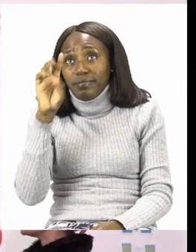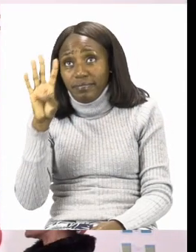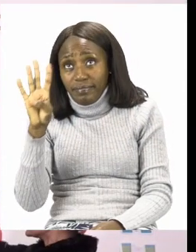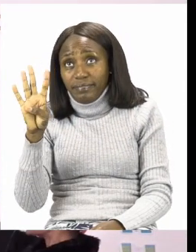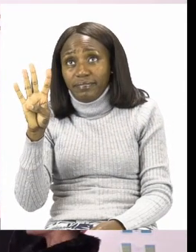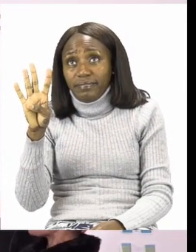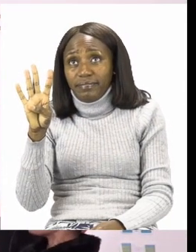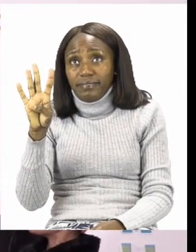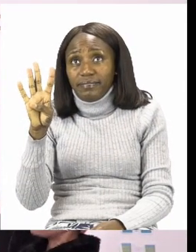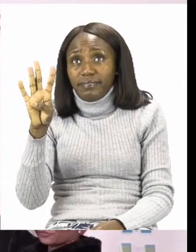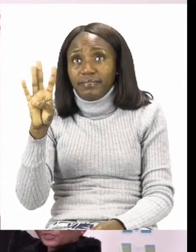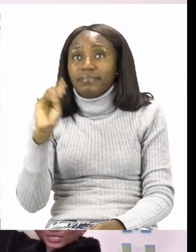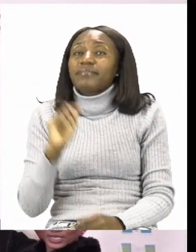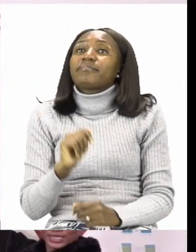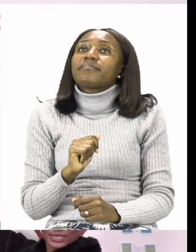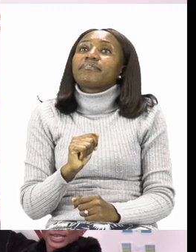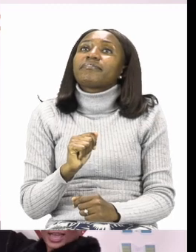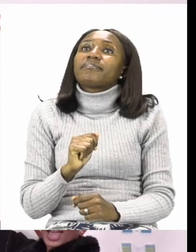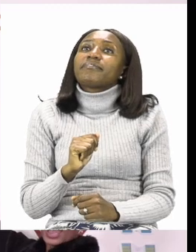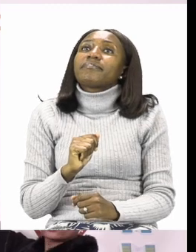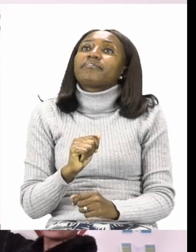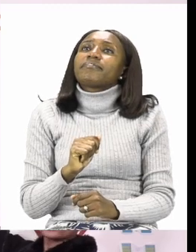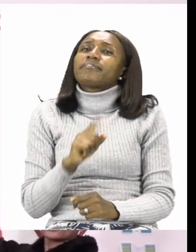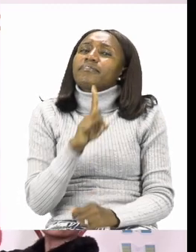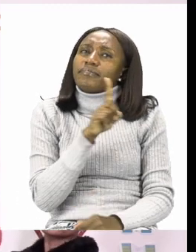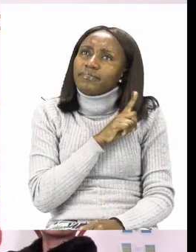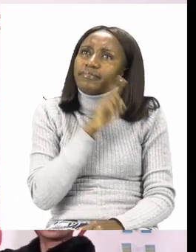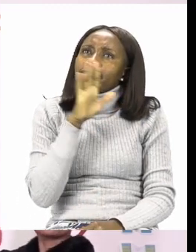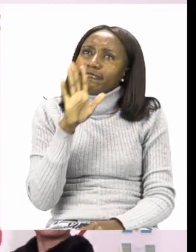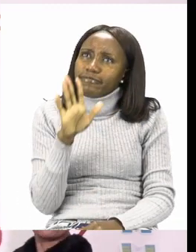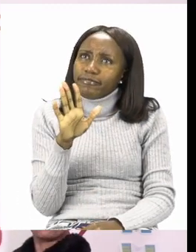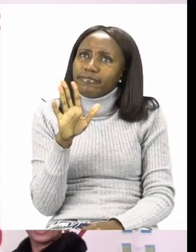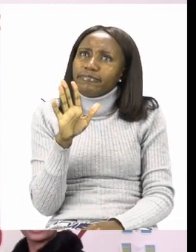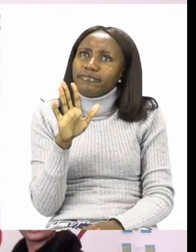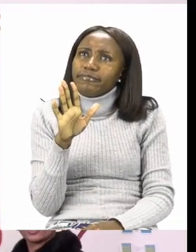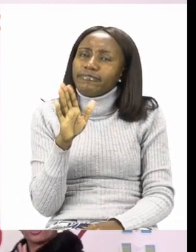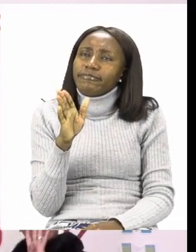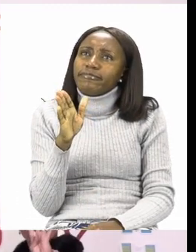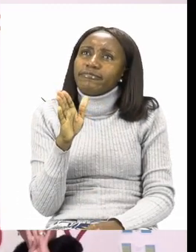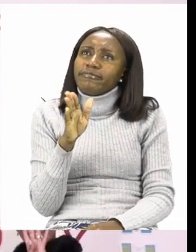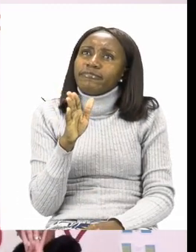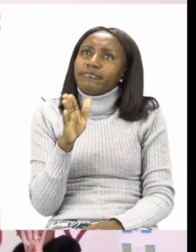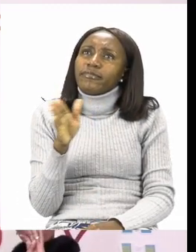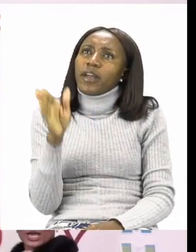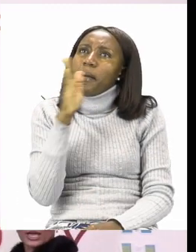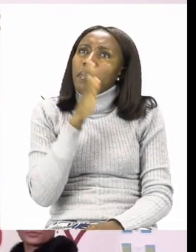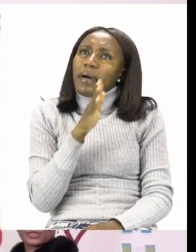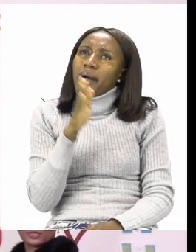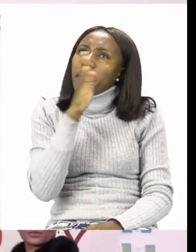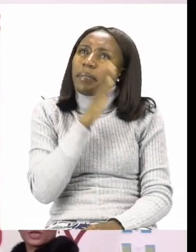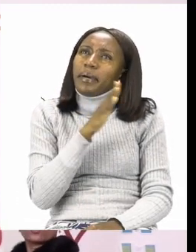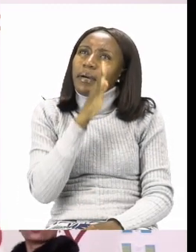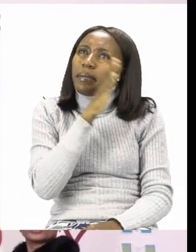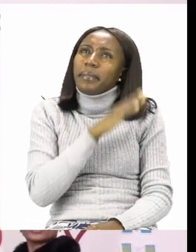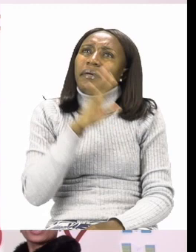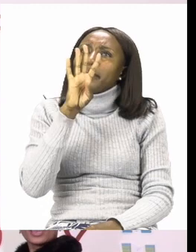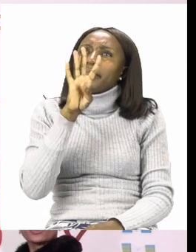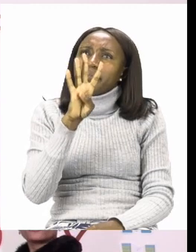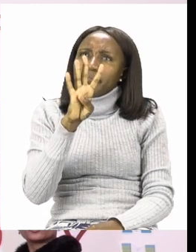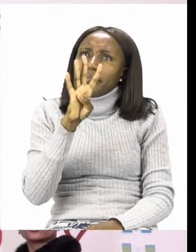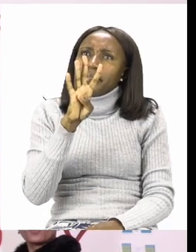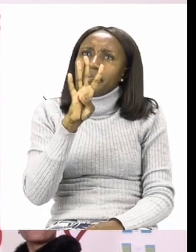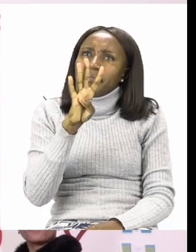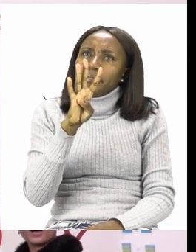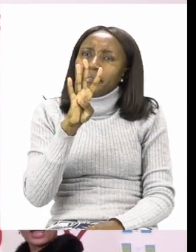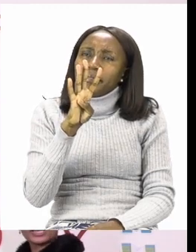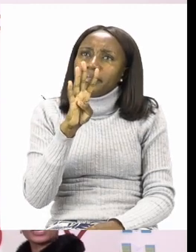to take the number 15 and we have to count back 4 times. We